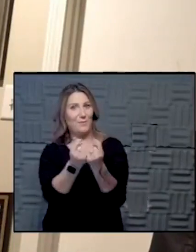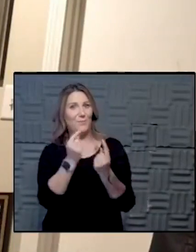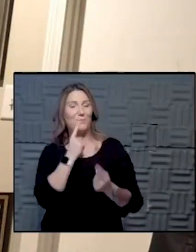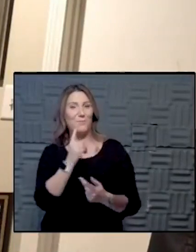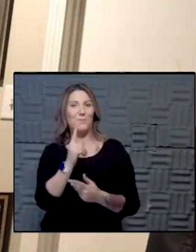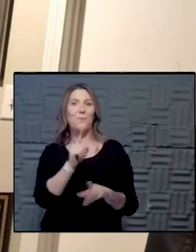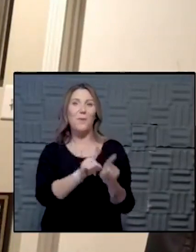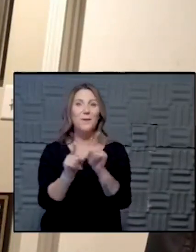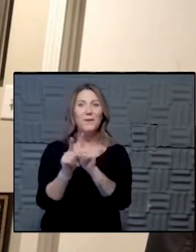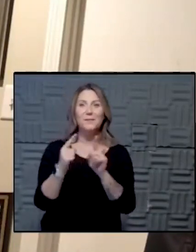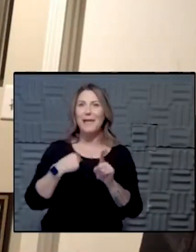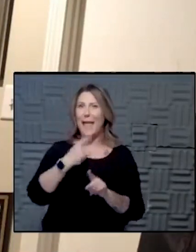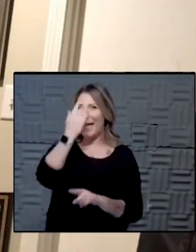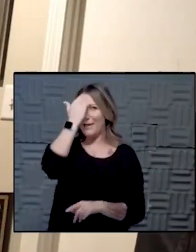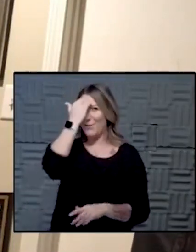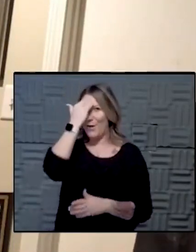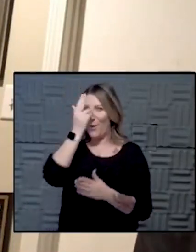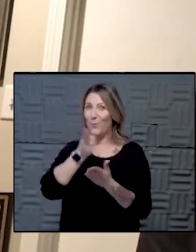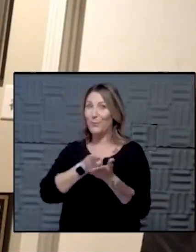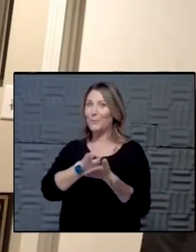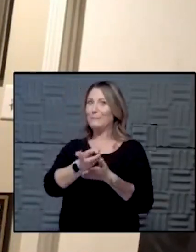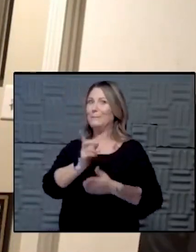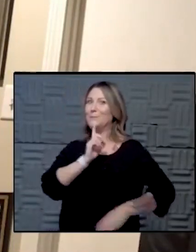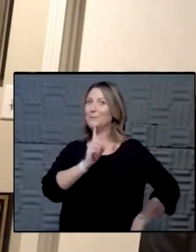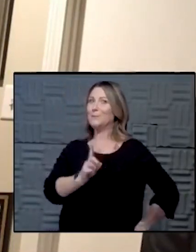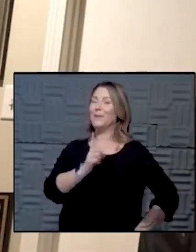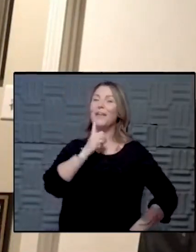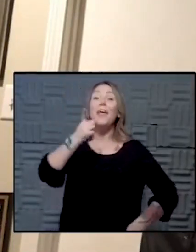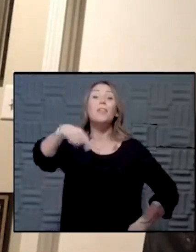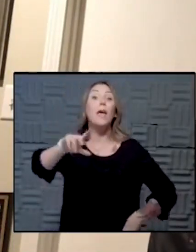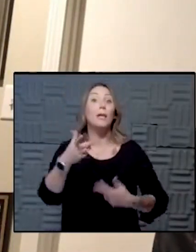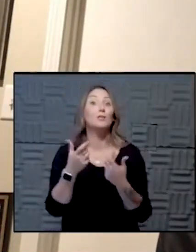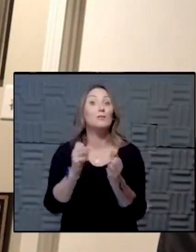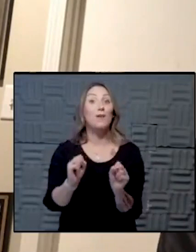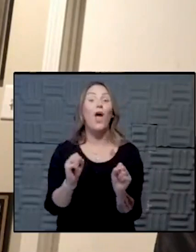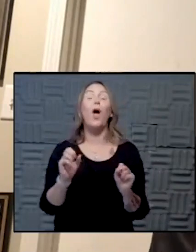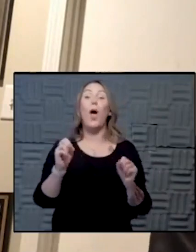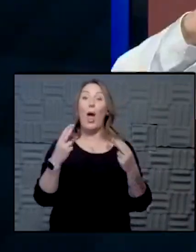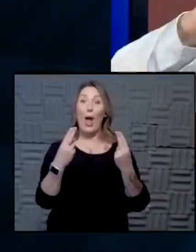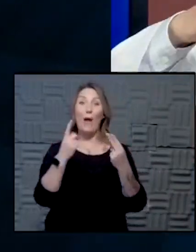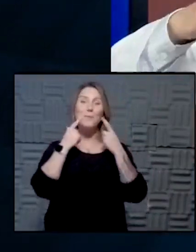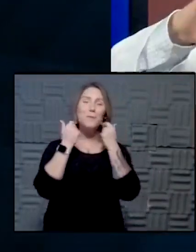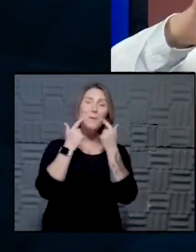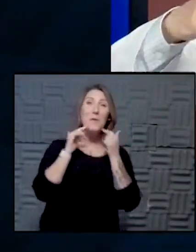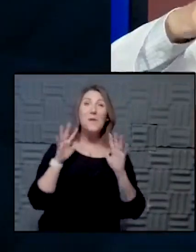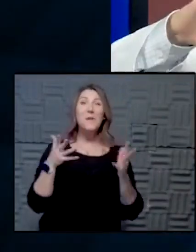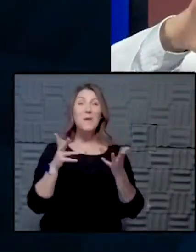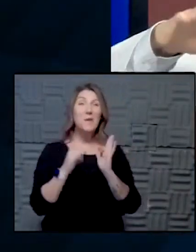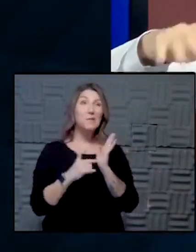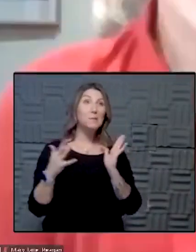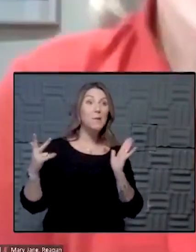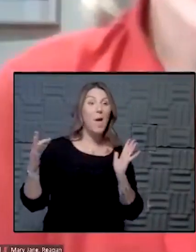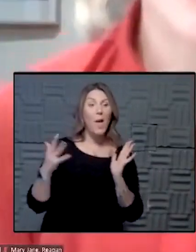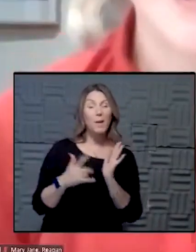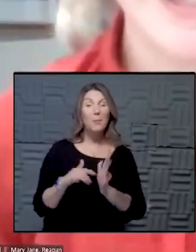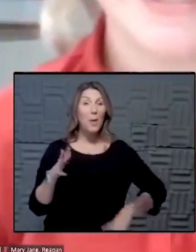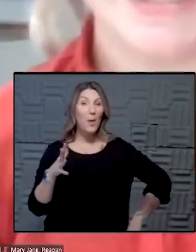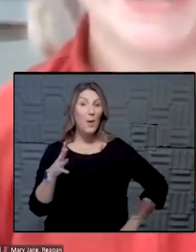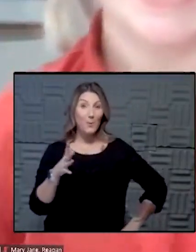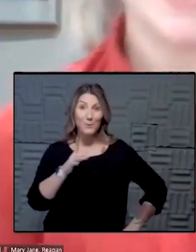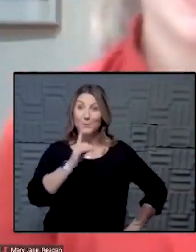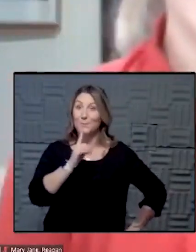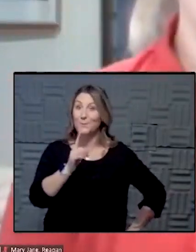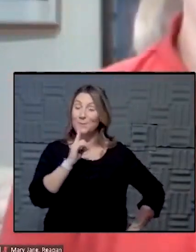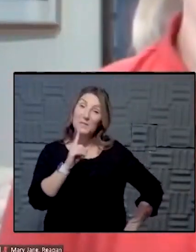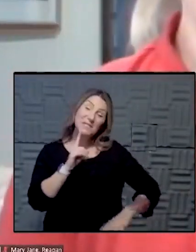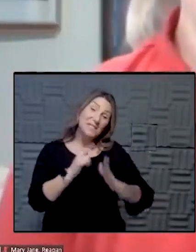know the truth. So they try. I'm getting the kind of sometimes signal like that. So what's the truth? Sometimes,